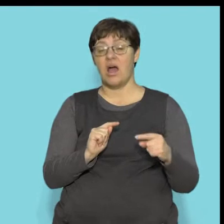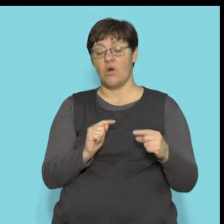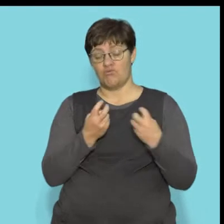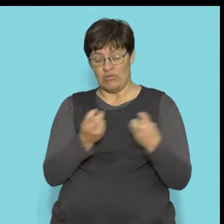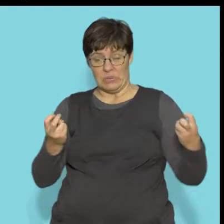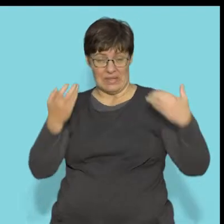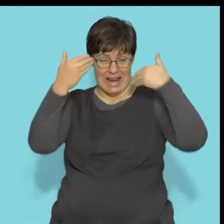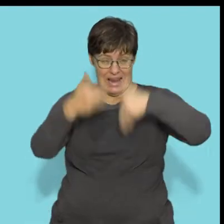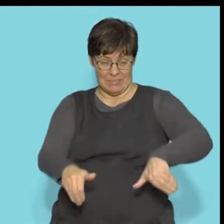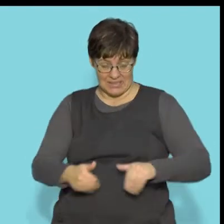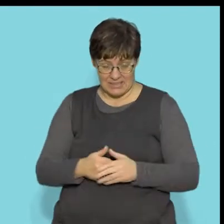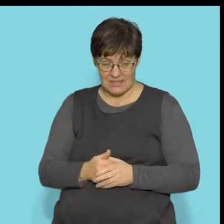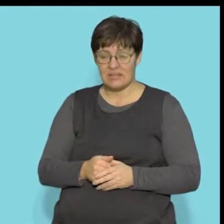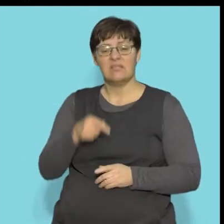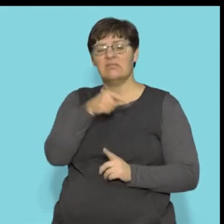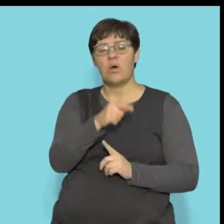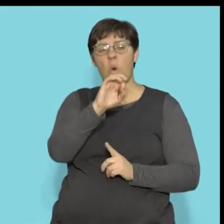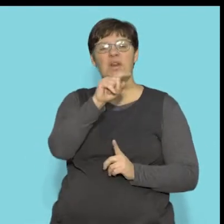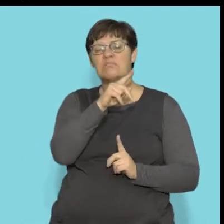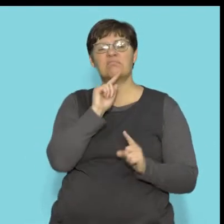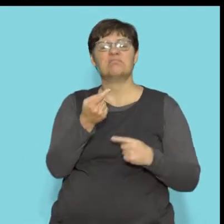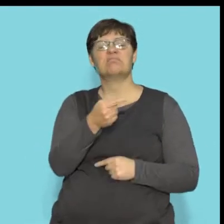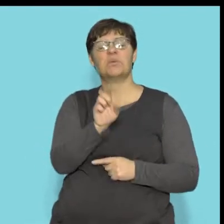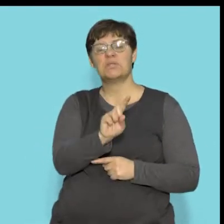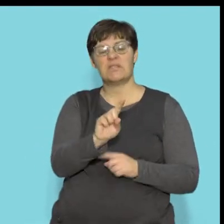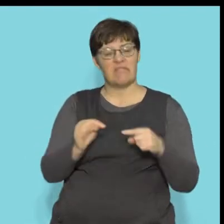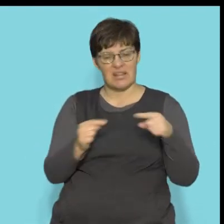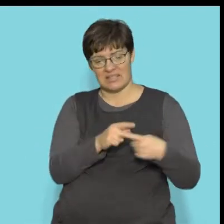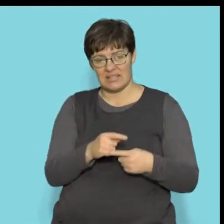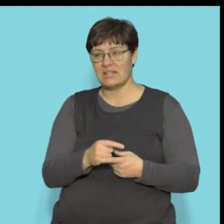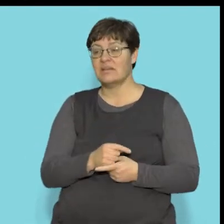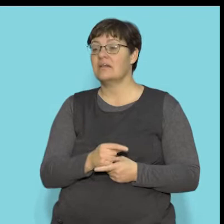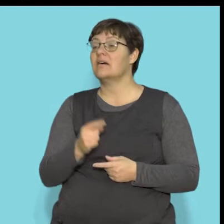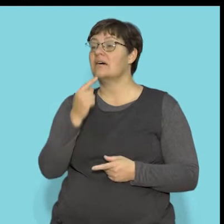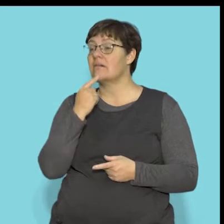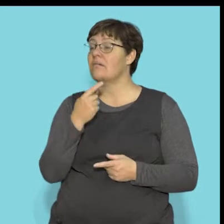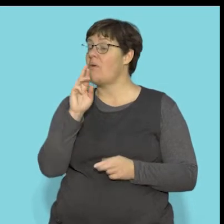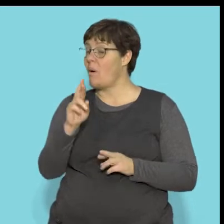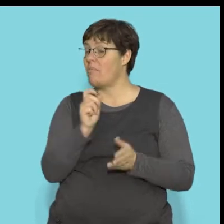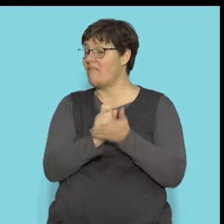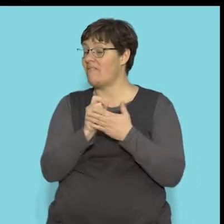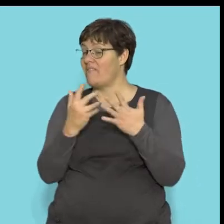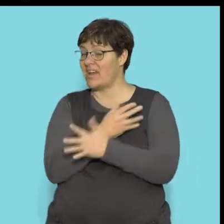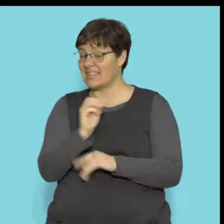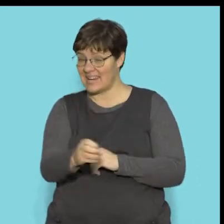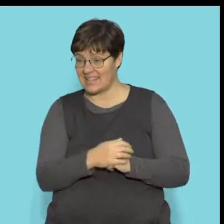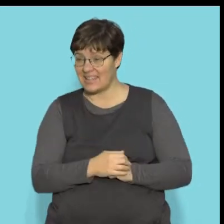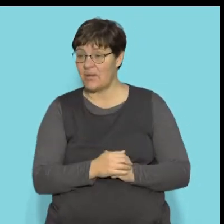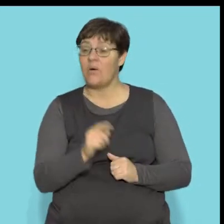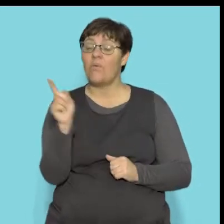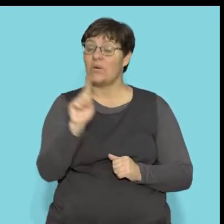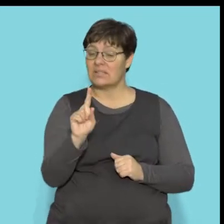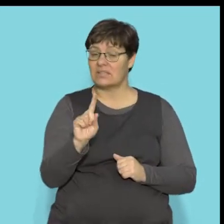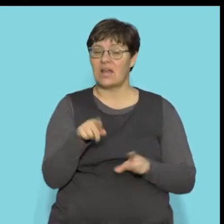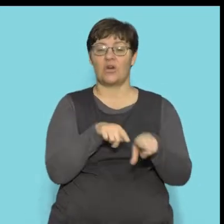limited resources in the environment, what do we call this? Can you write it quicker than what I can? I hope you do.